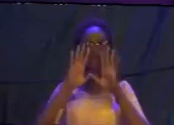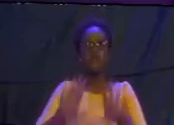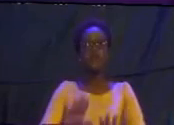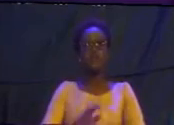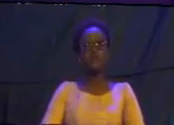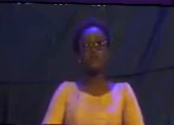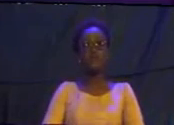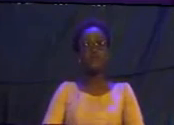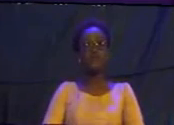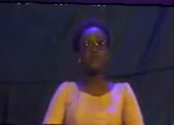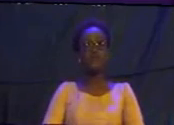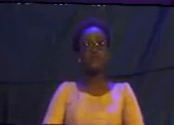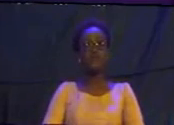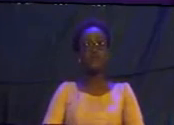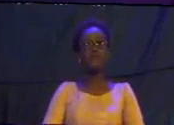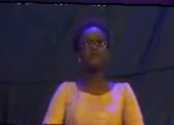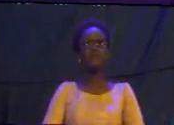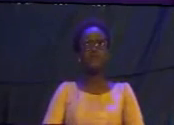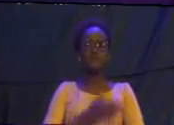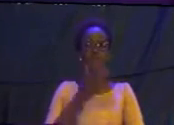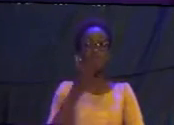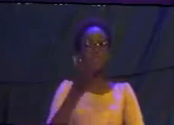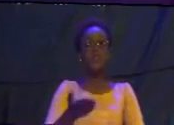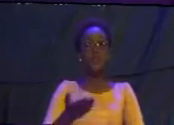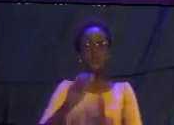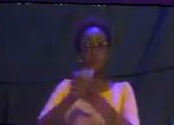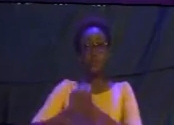Boaz. God bless you, Boaz. Arubatse. He's married.